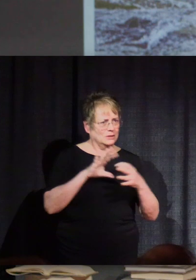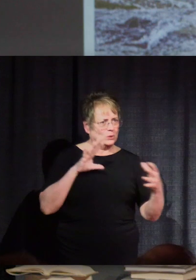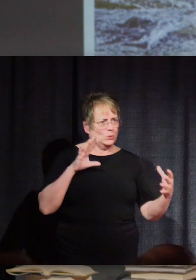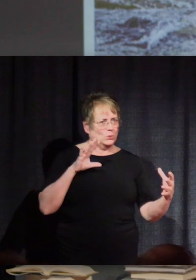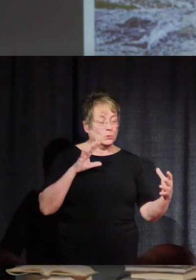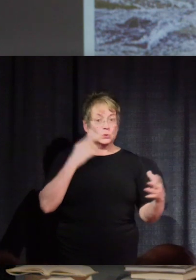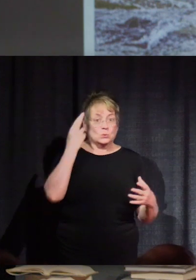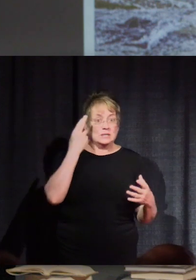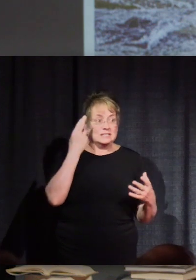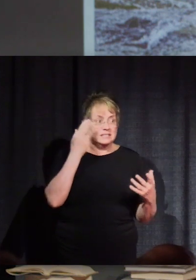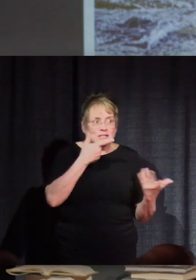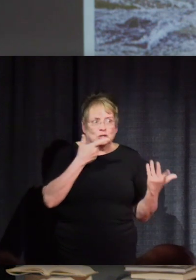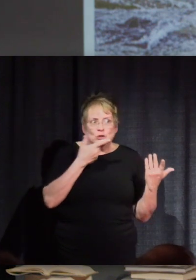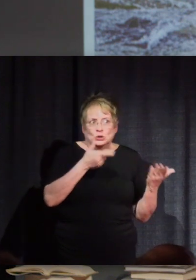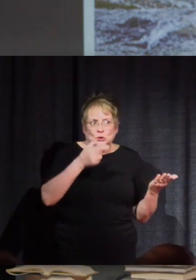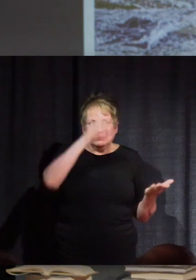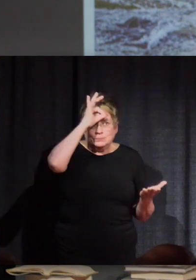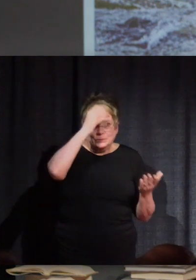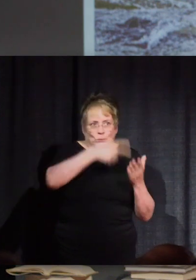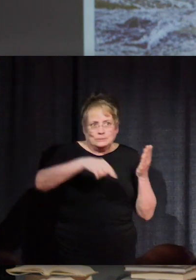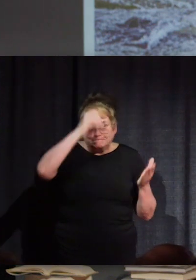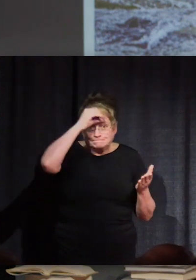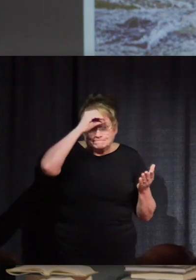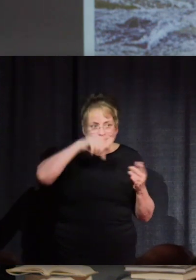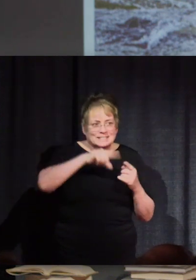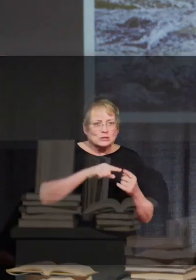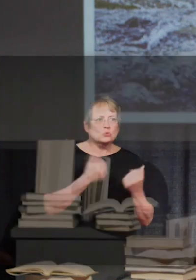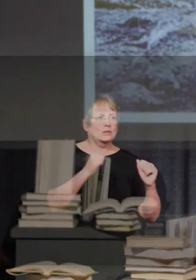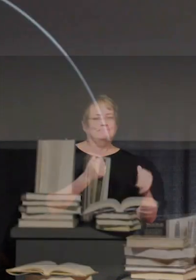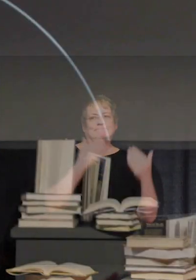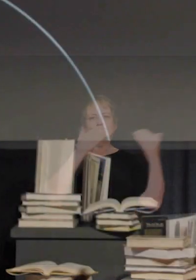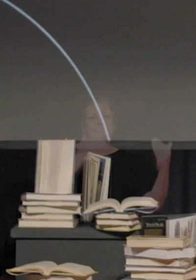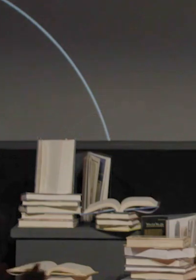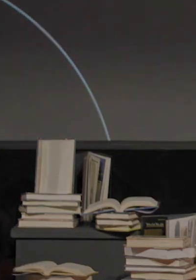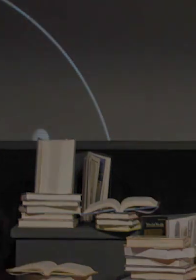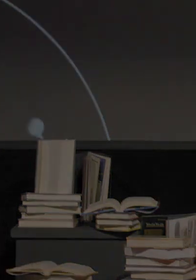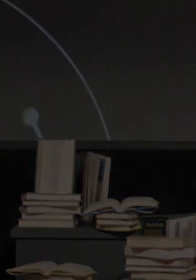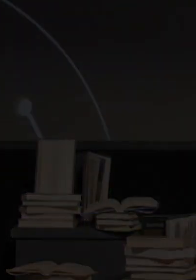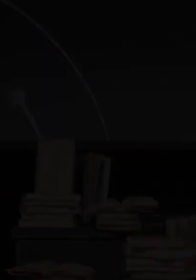because you don't know what you don't know until you try. Thank you.